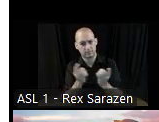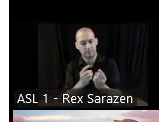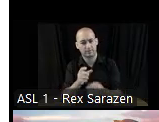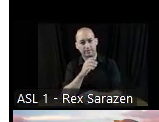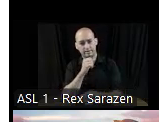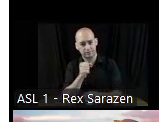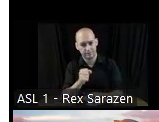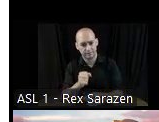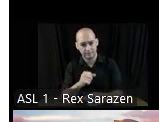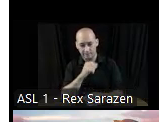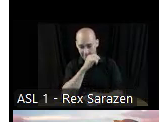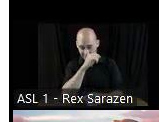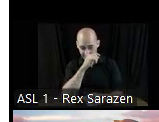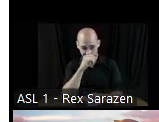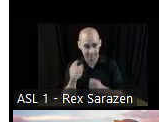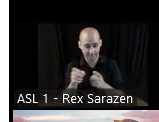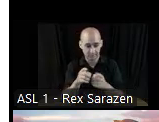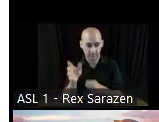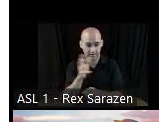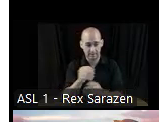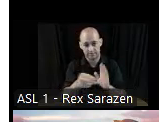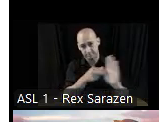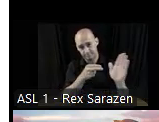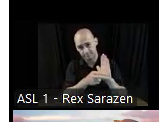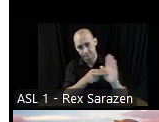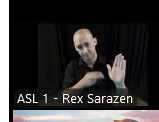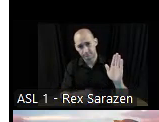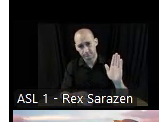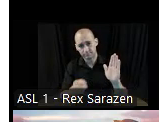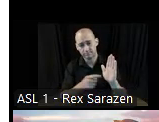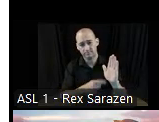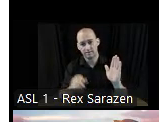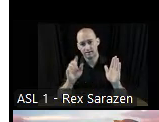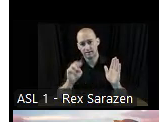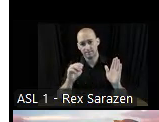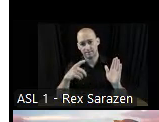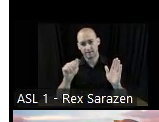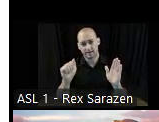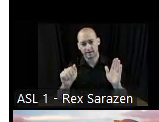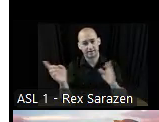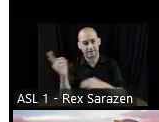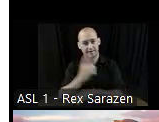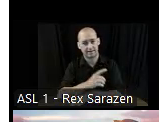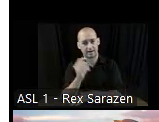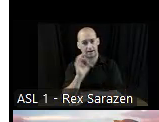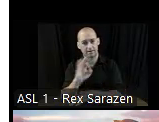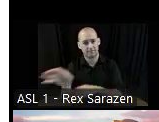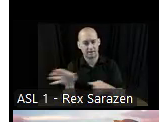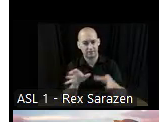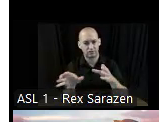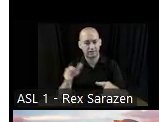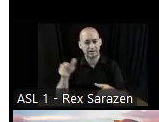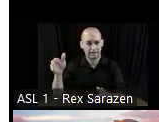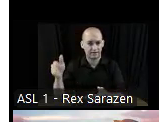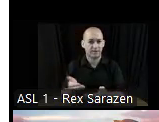director, and also highlighting the MPA Day of Action and inviting them to